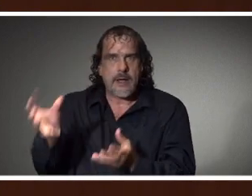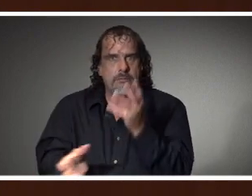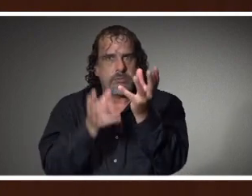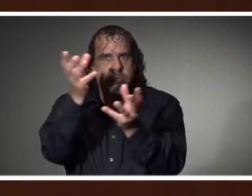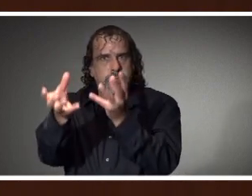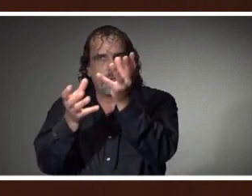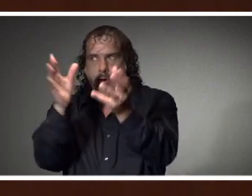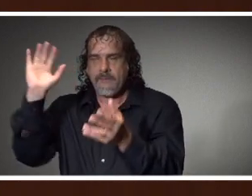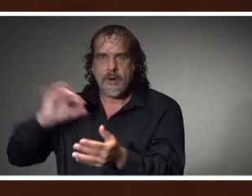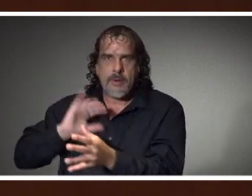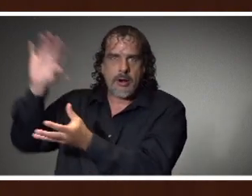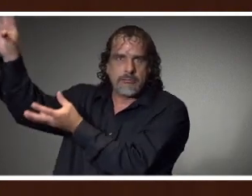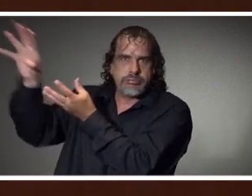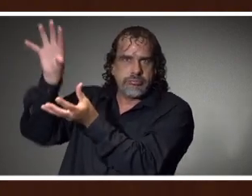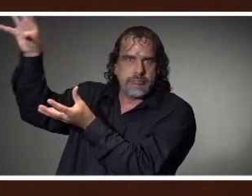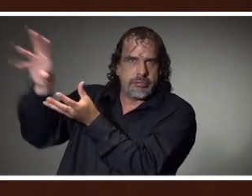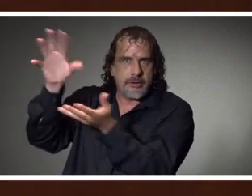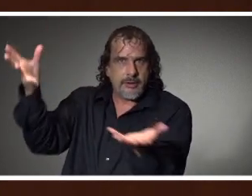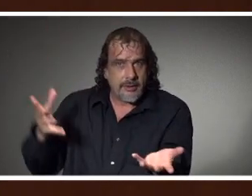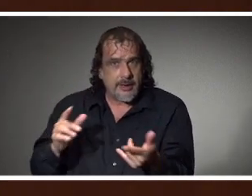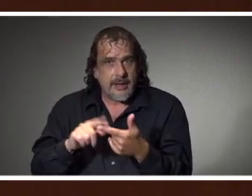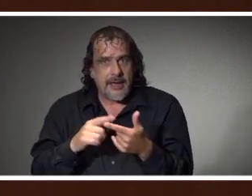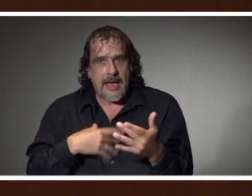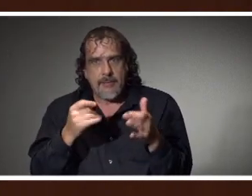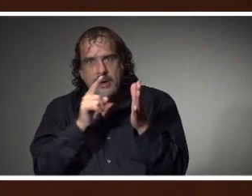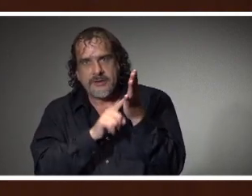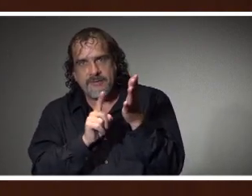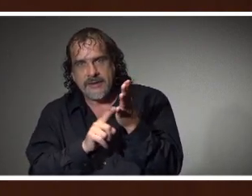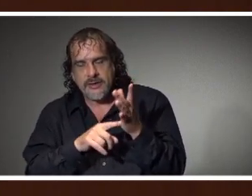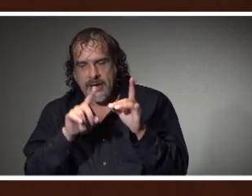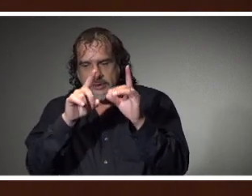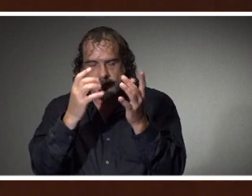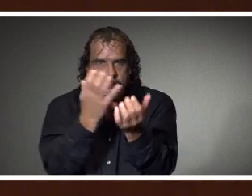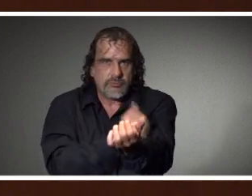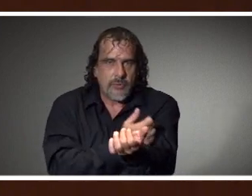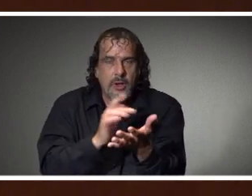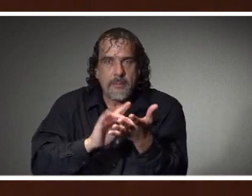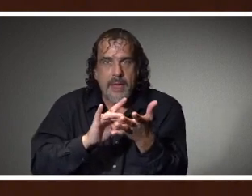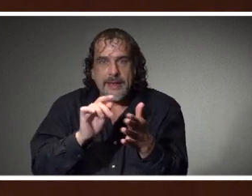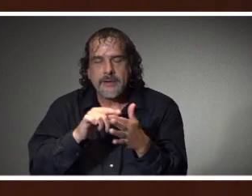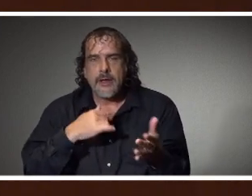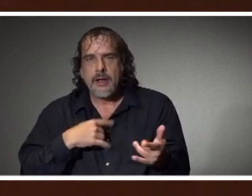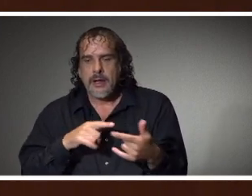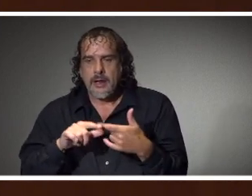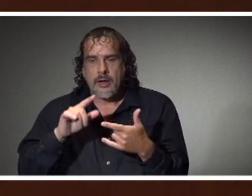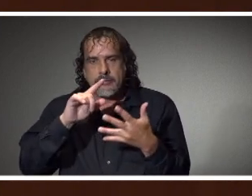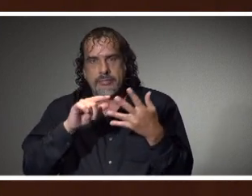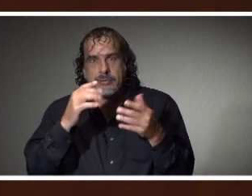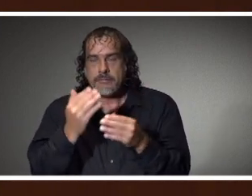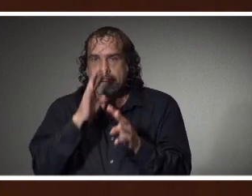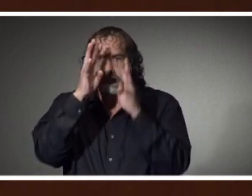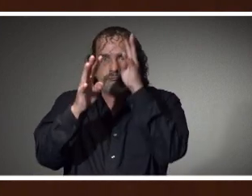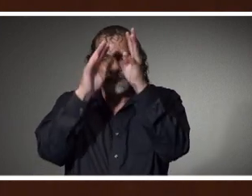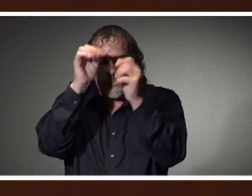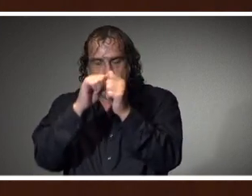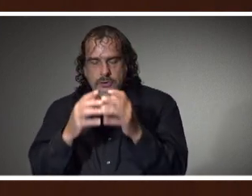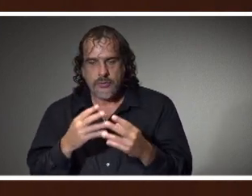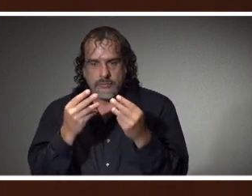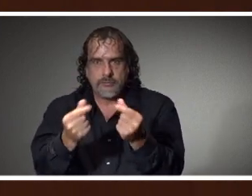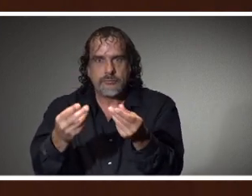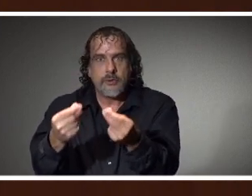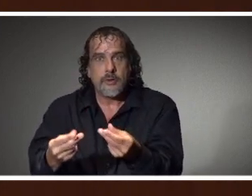federal stockpiles, how much of investigational drugs like remdesivir are distributed are going to be based on this data. So it's